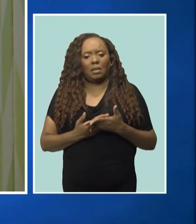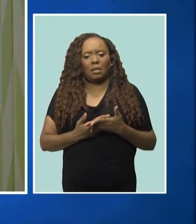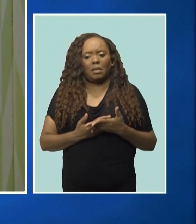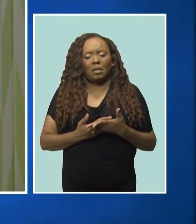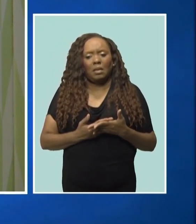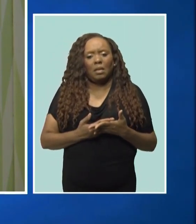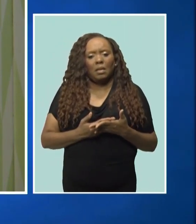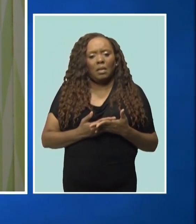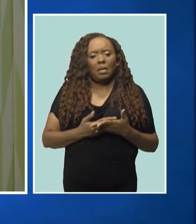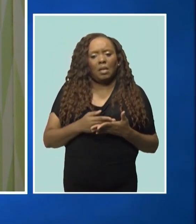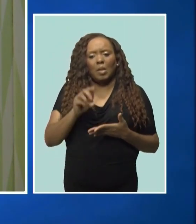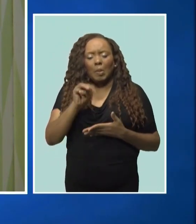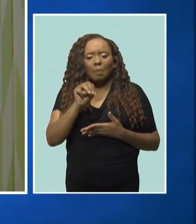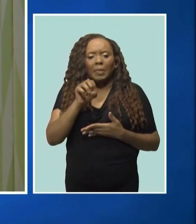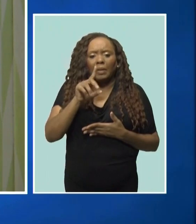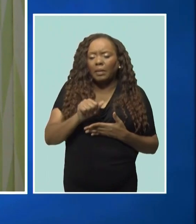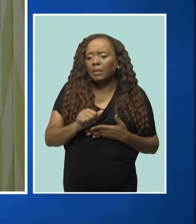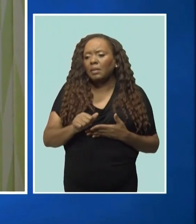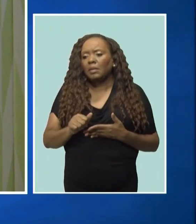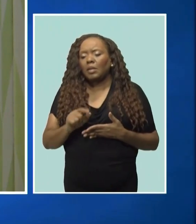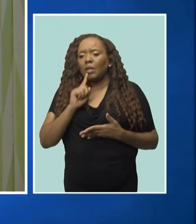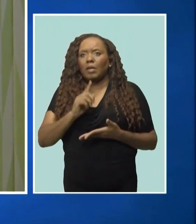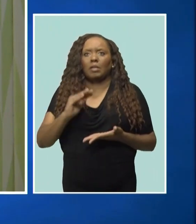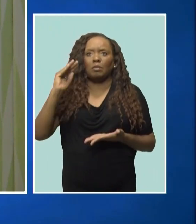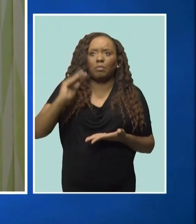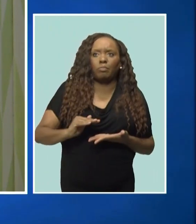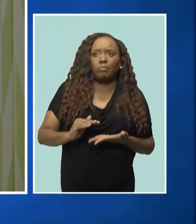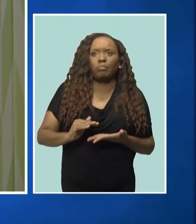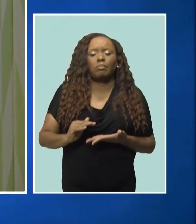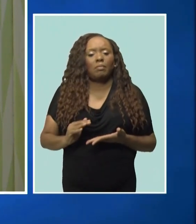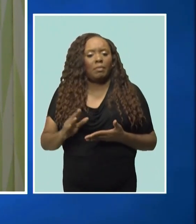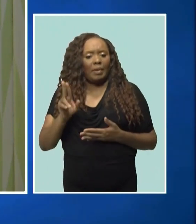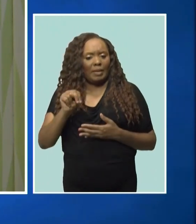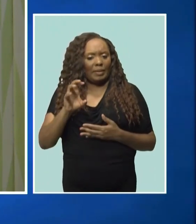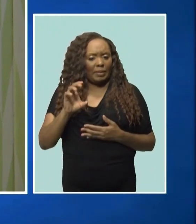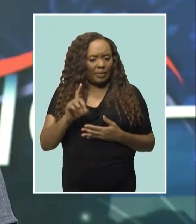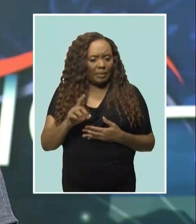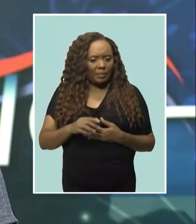that are needed to reduce the burden of NCDs.